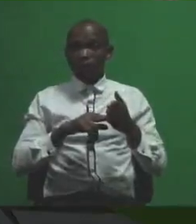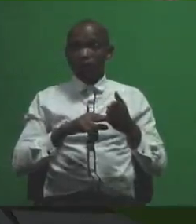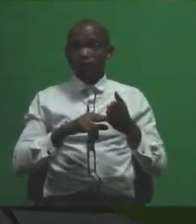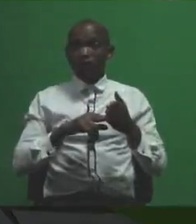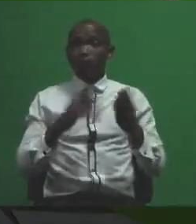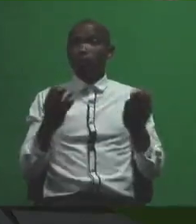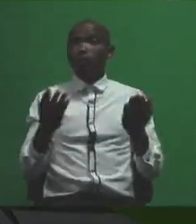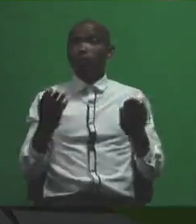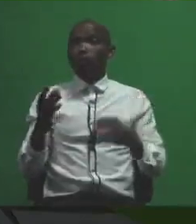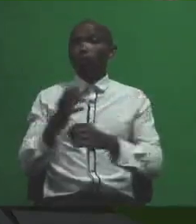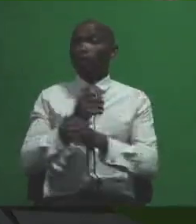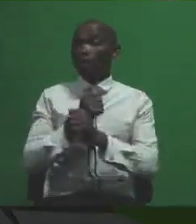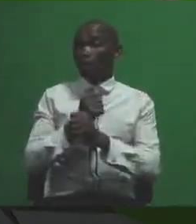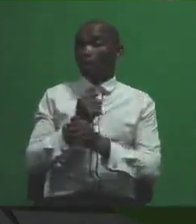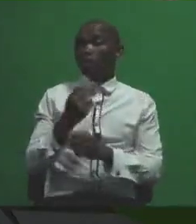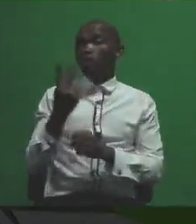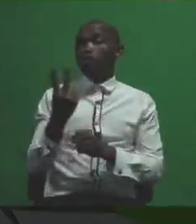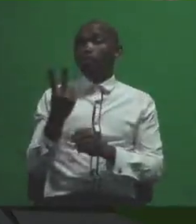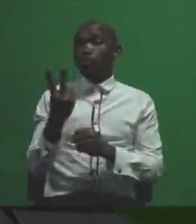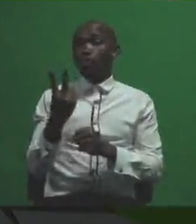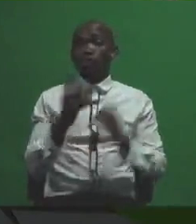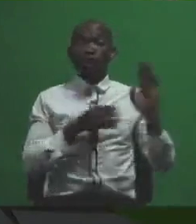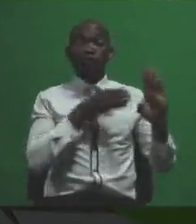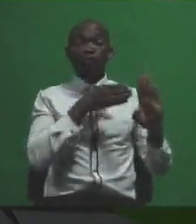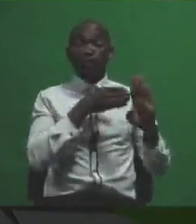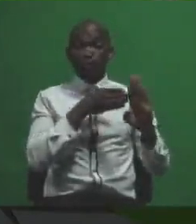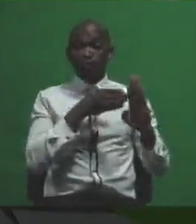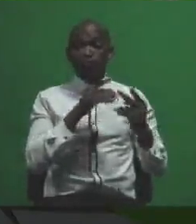we have about two objectives. So they are,